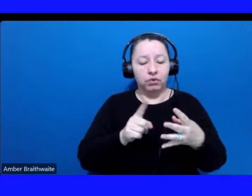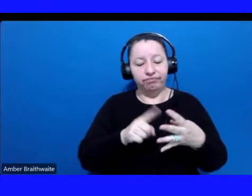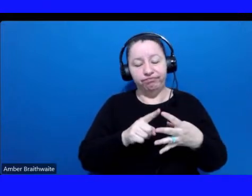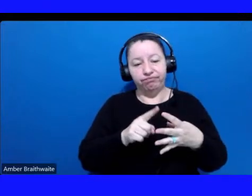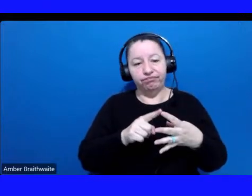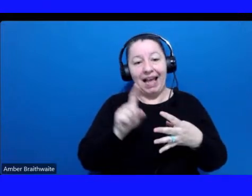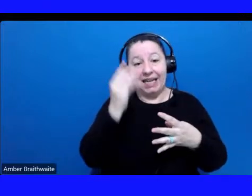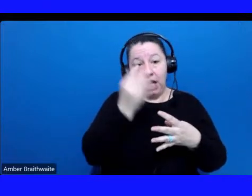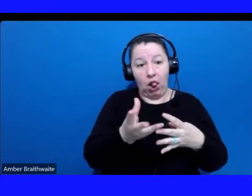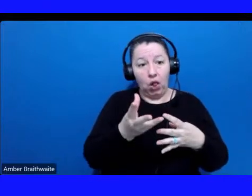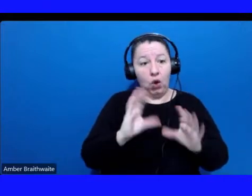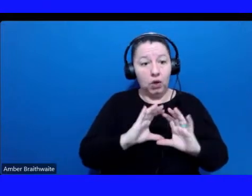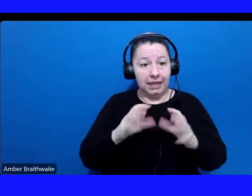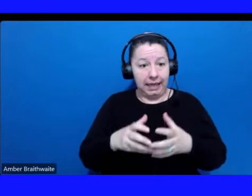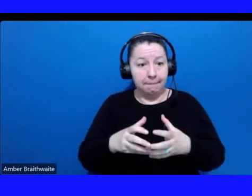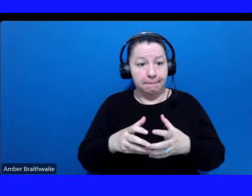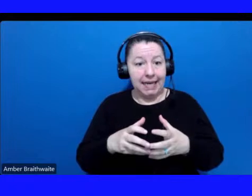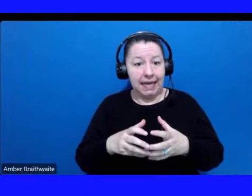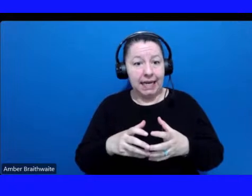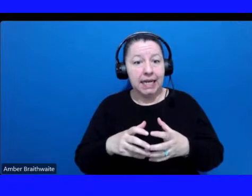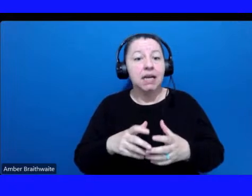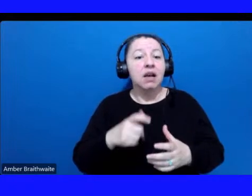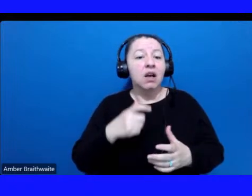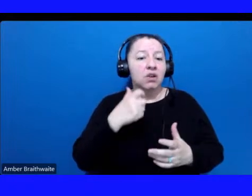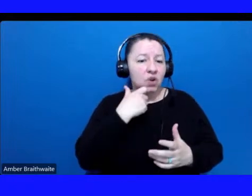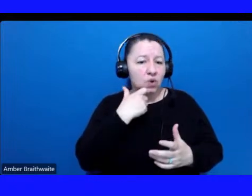laws impacting transparency. This will